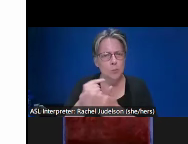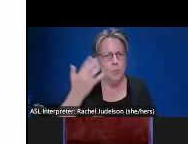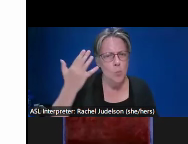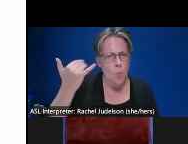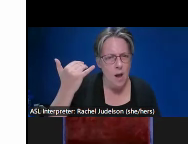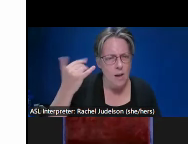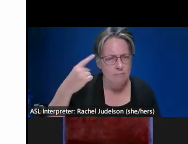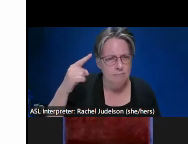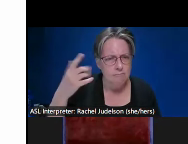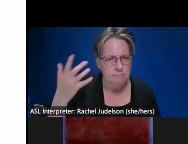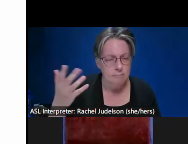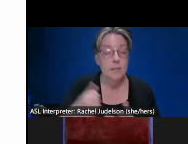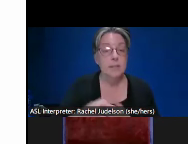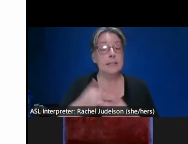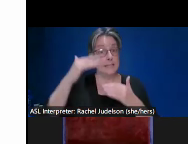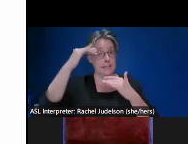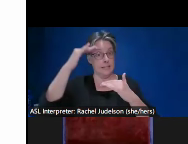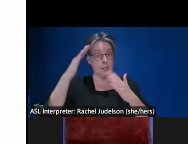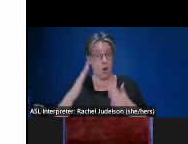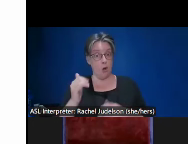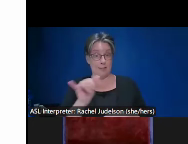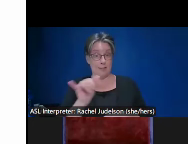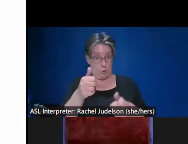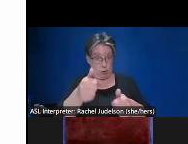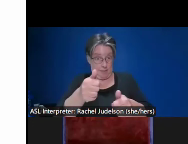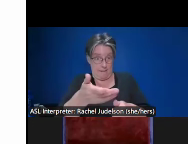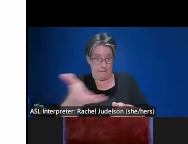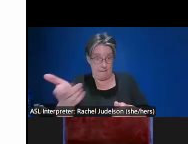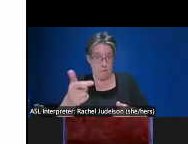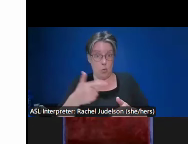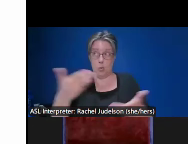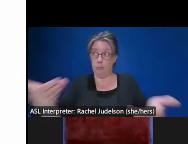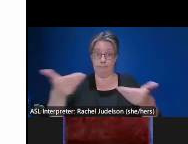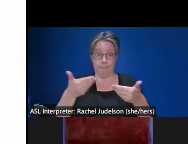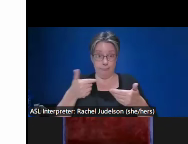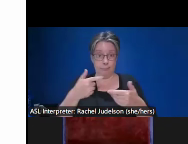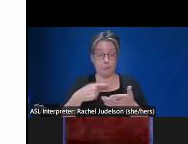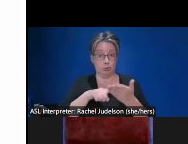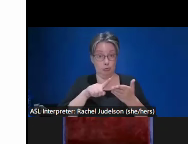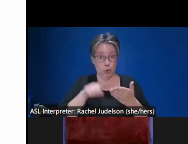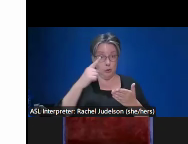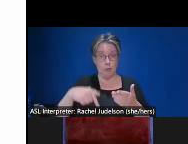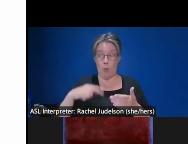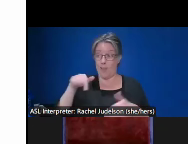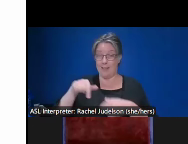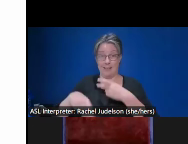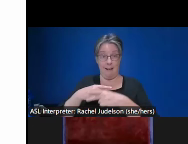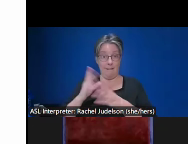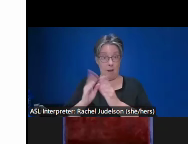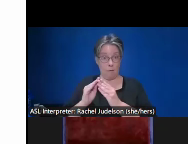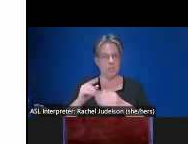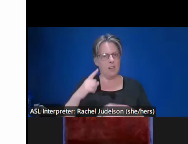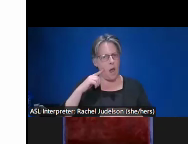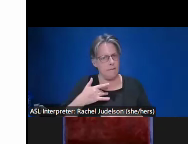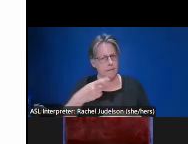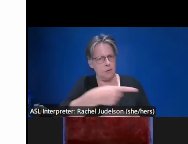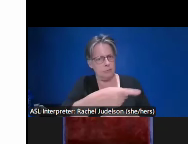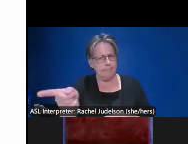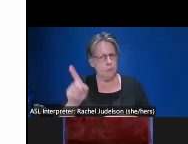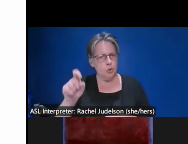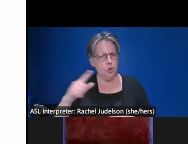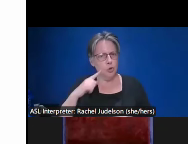scholars like yourself who submit research for peer-reviewed conferences I think you should have an obligation to review